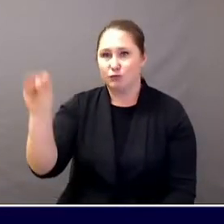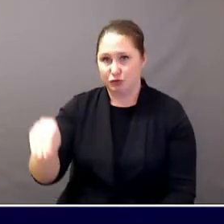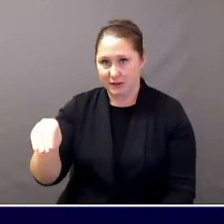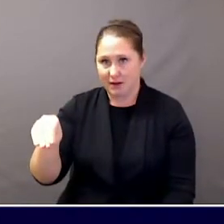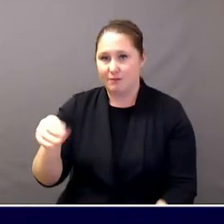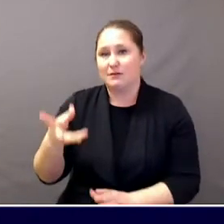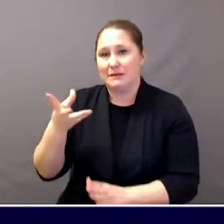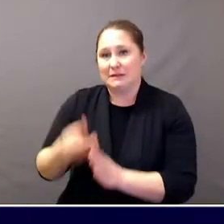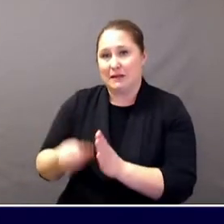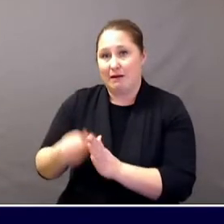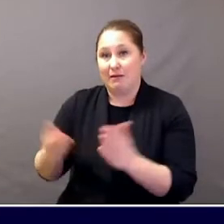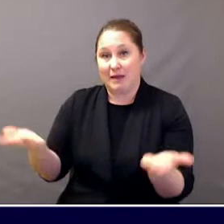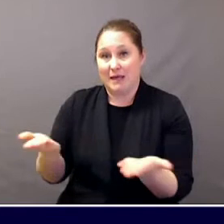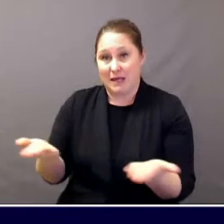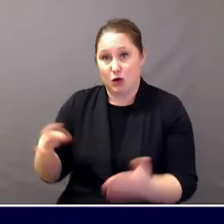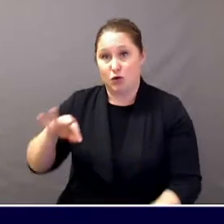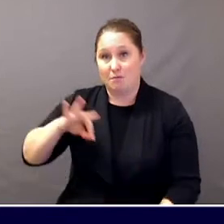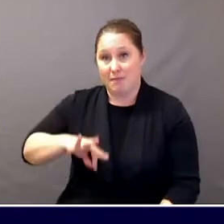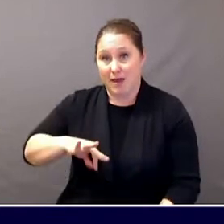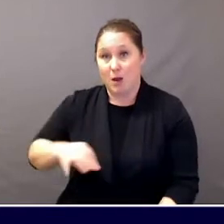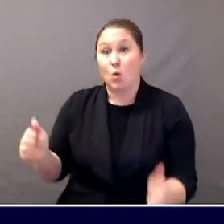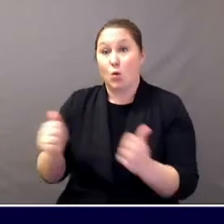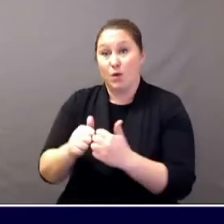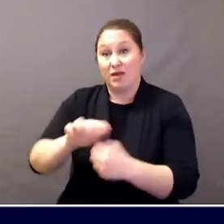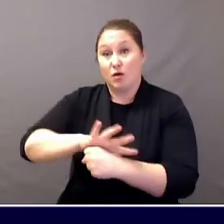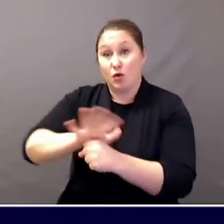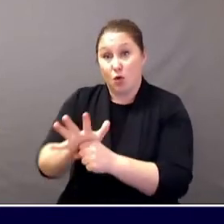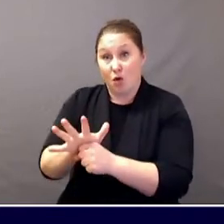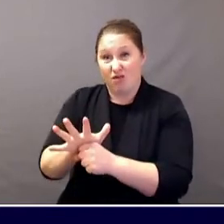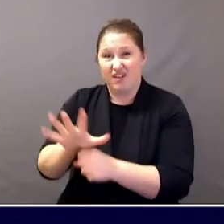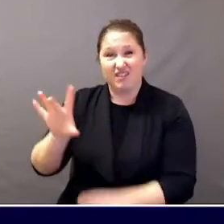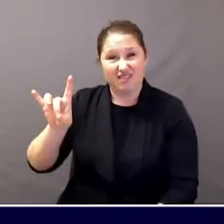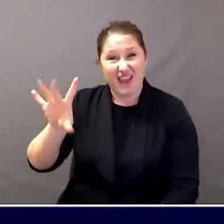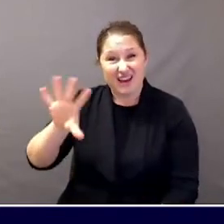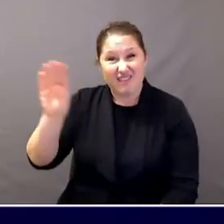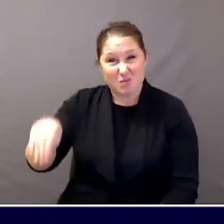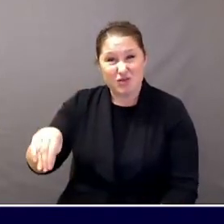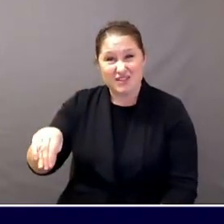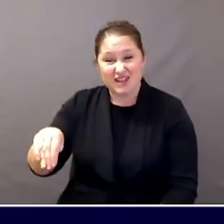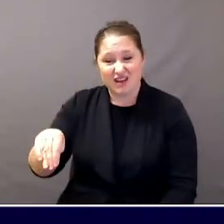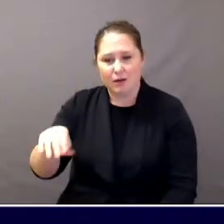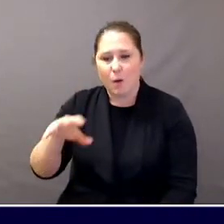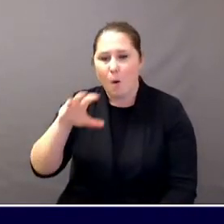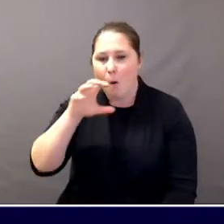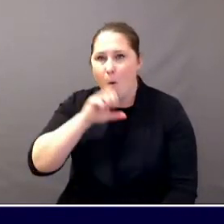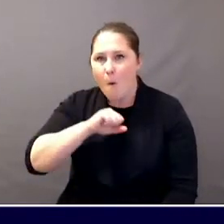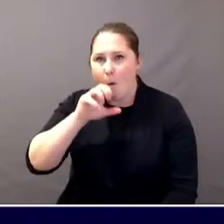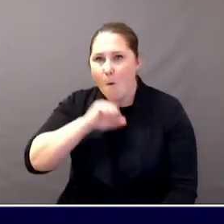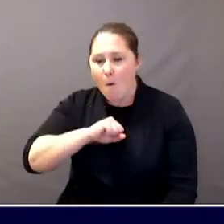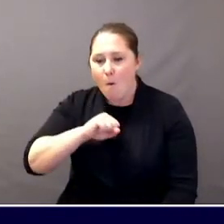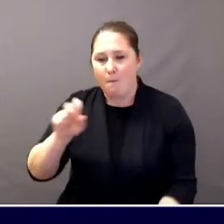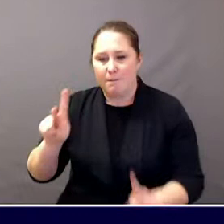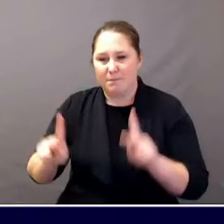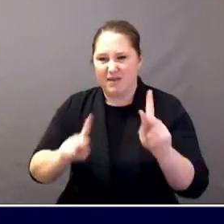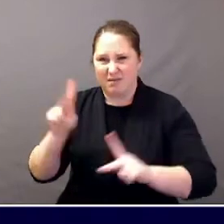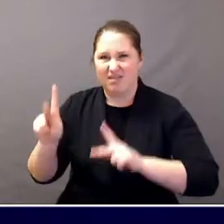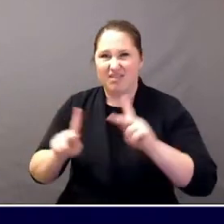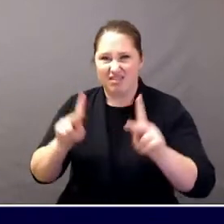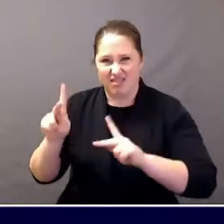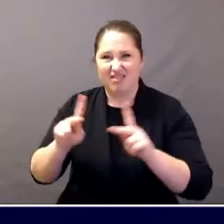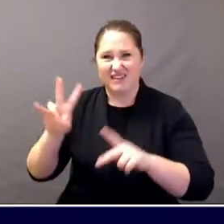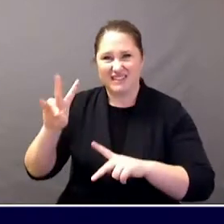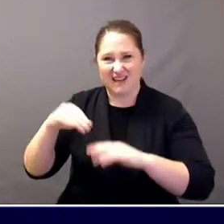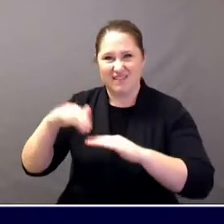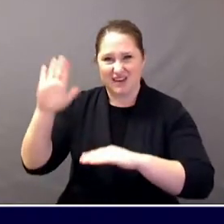older. More than 85%. And 17% of Maine people 70 and older have been